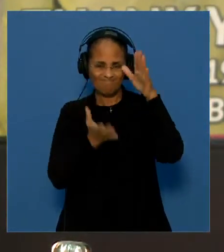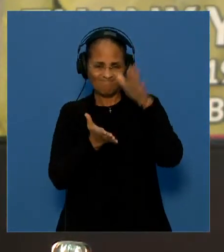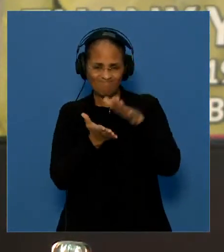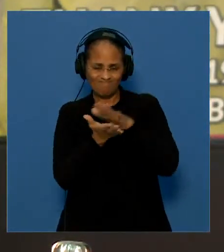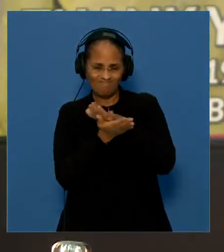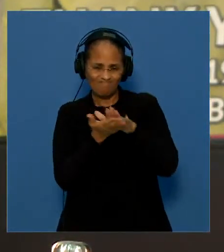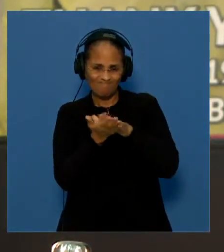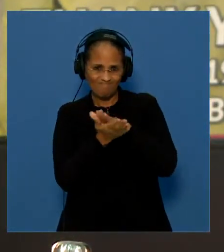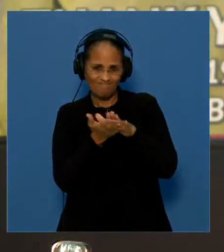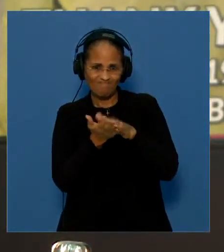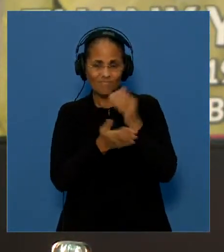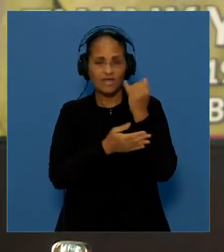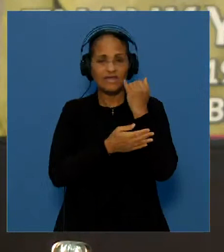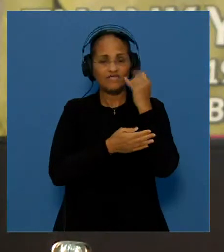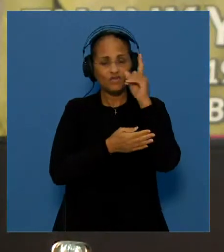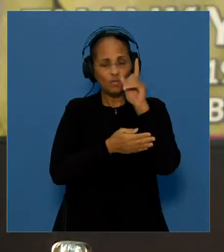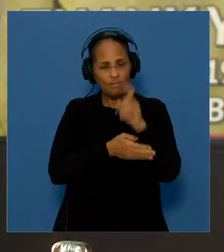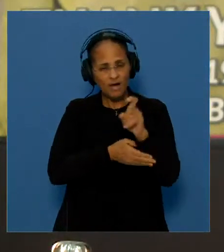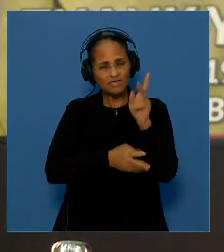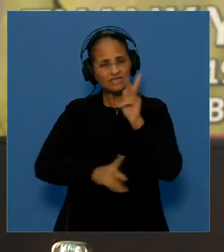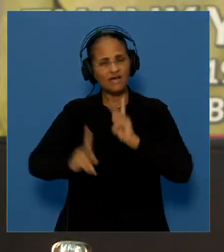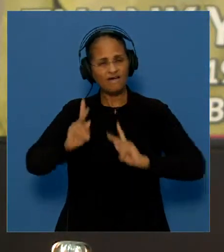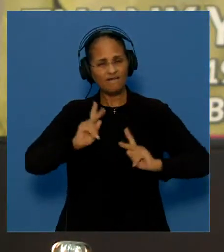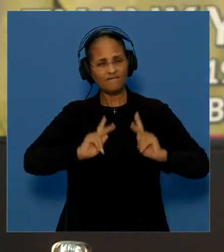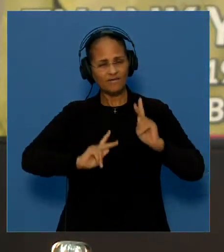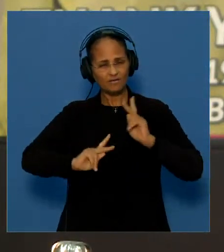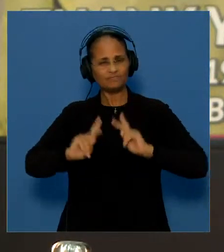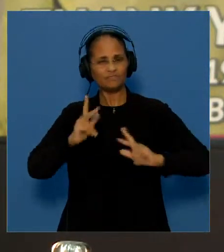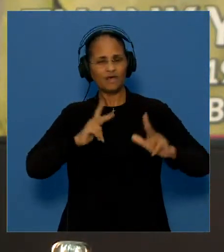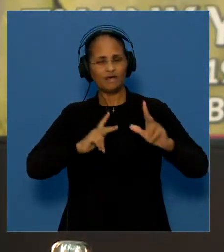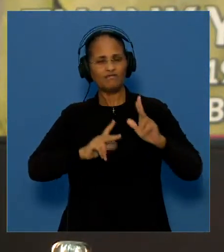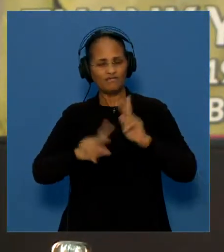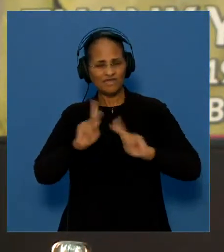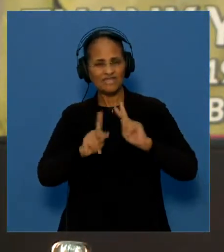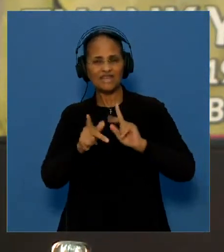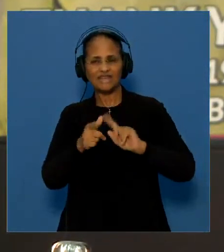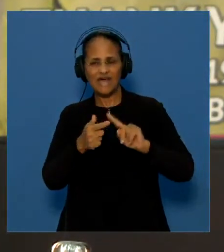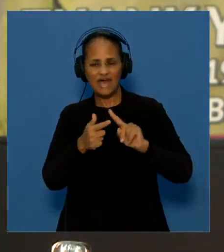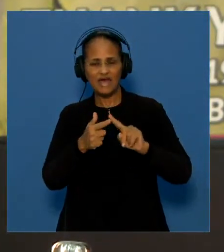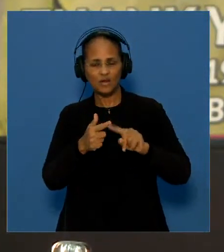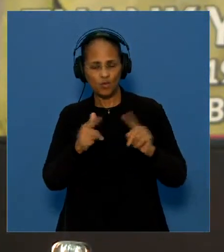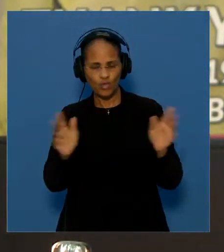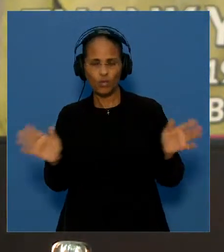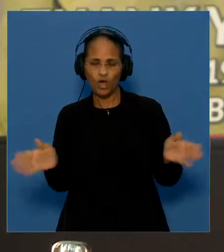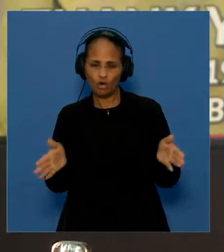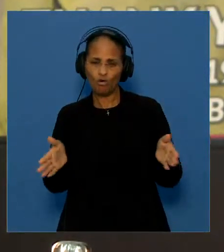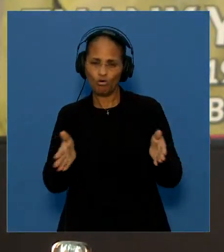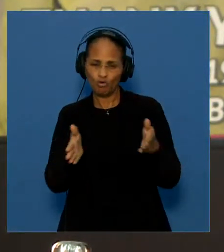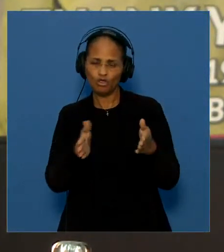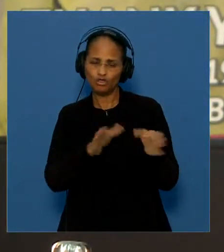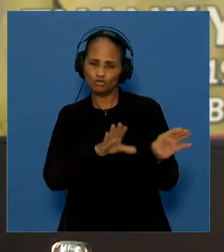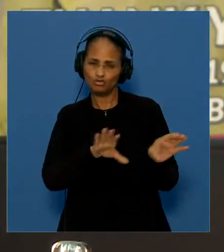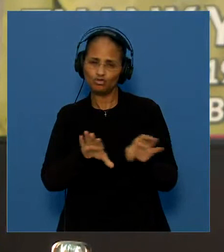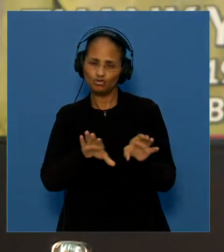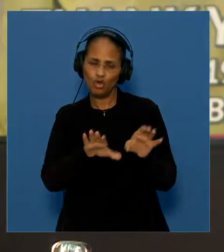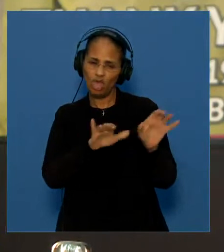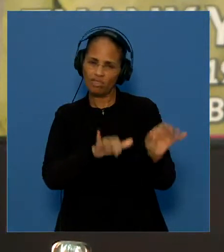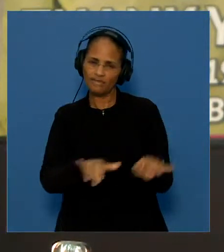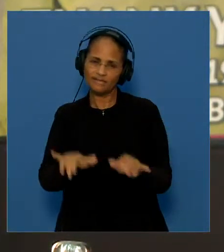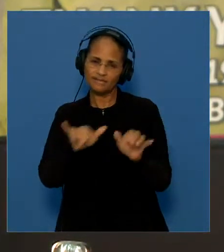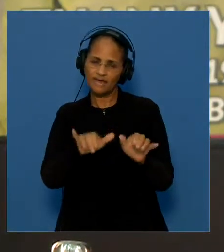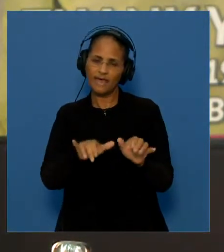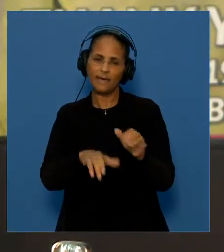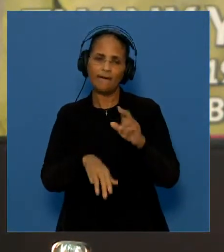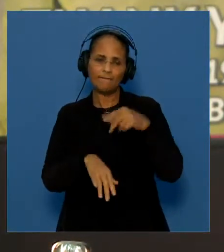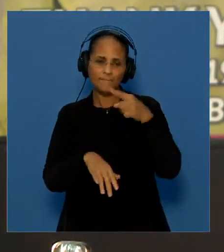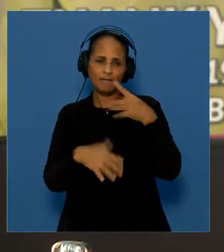and the like. So if you must visit a senior, then we would encourage you to do so utilizing the same public health